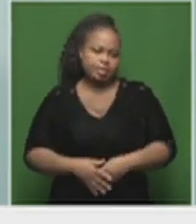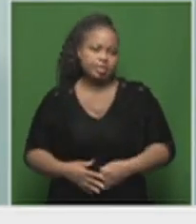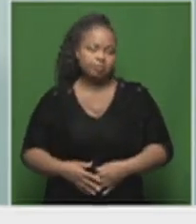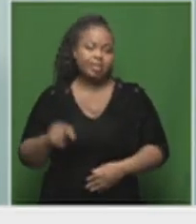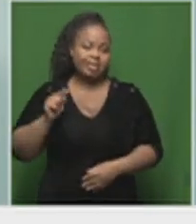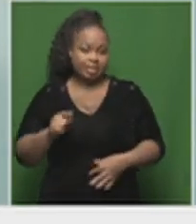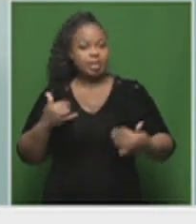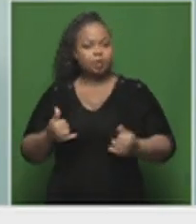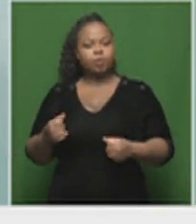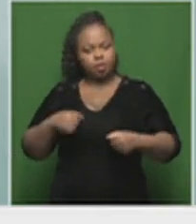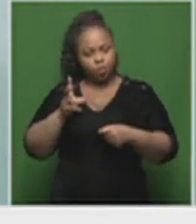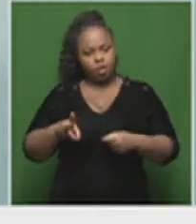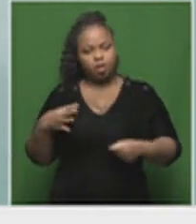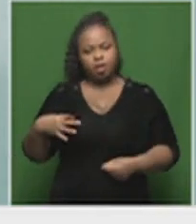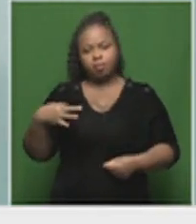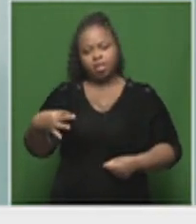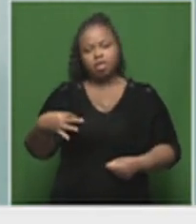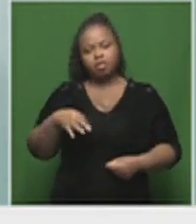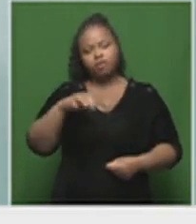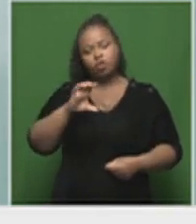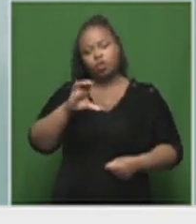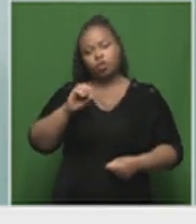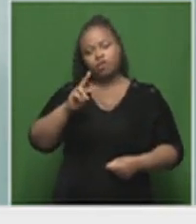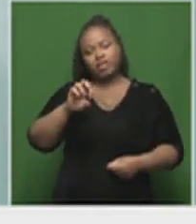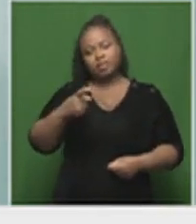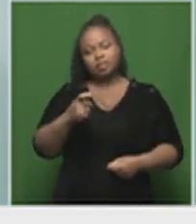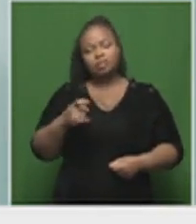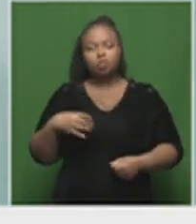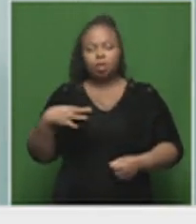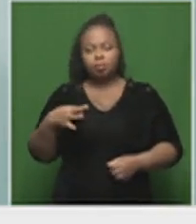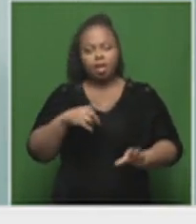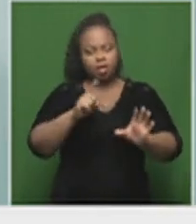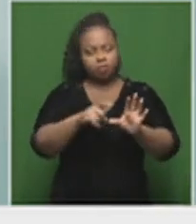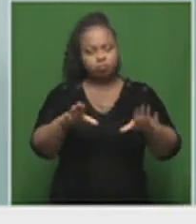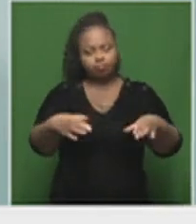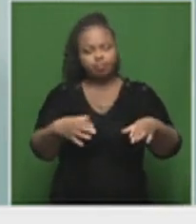they will be making an application to the COVAX facility soon. And then we have